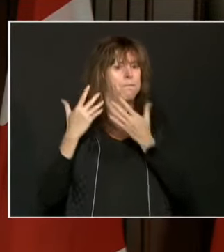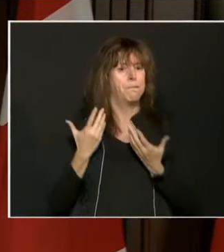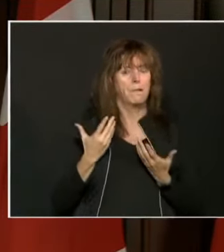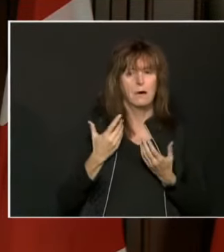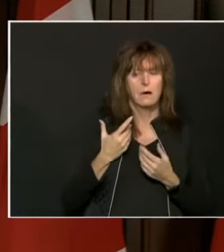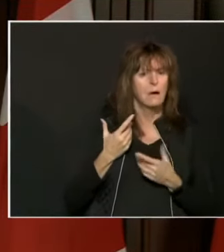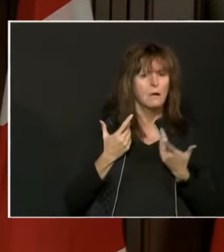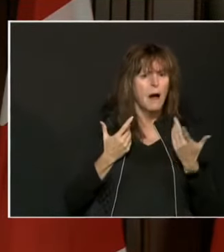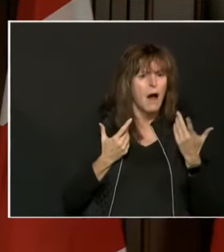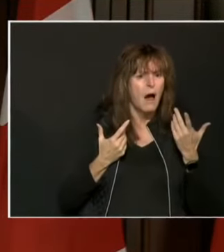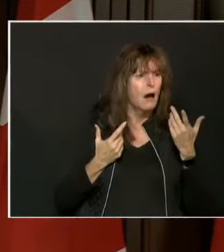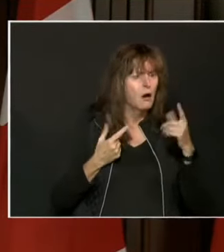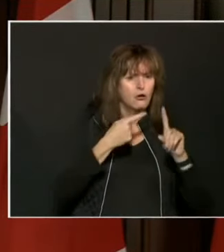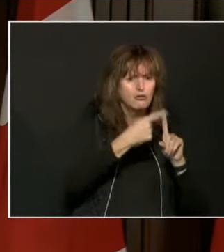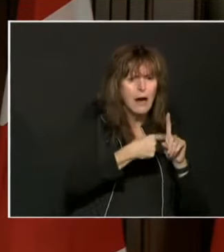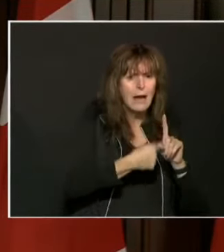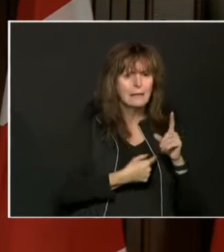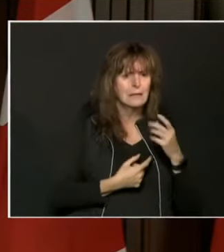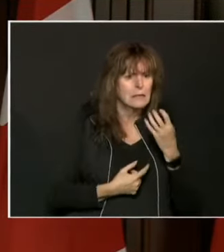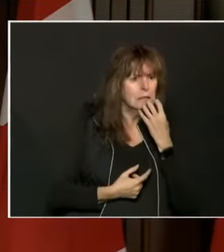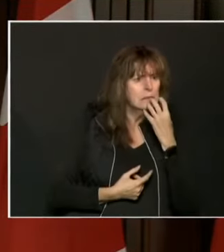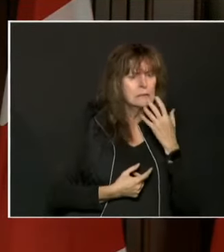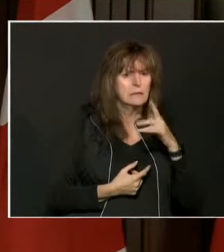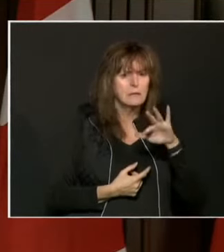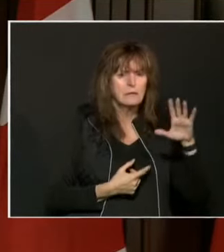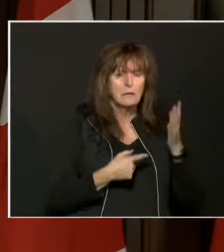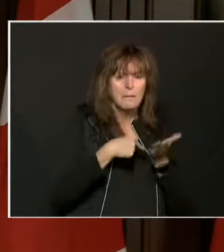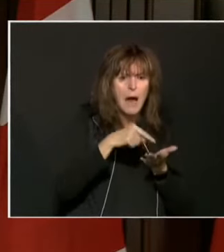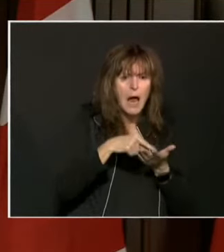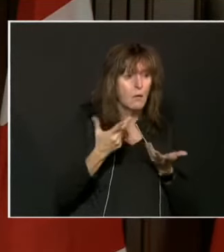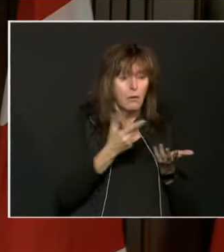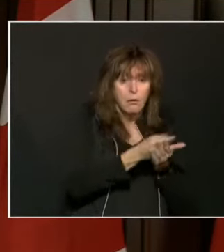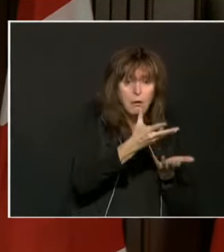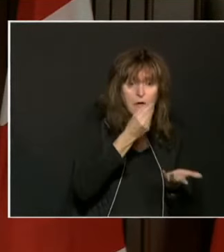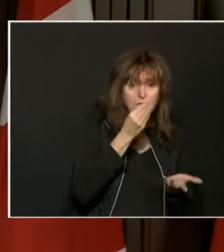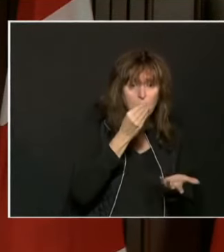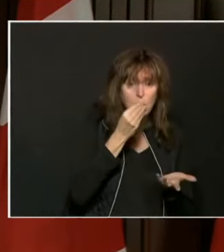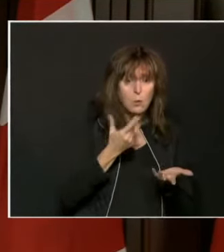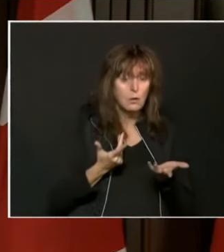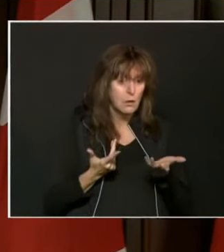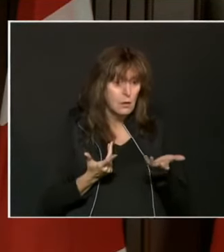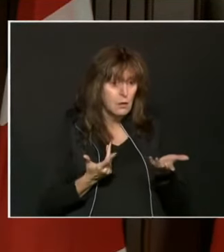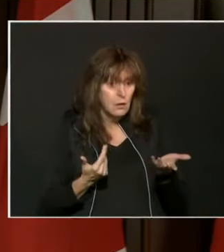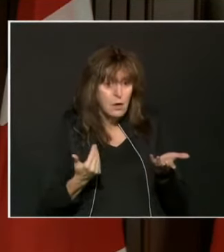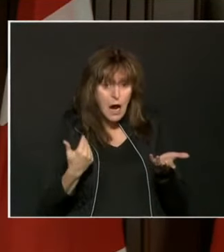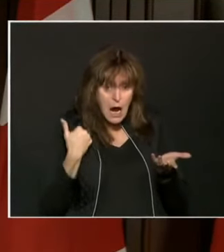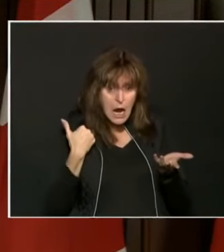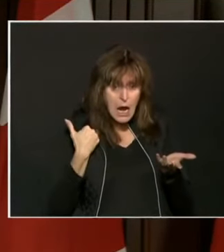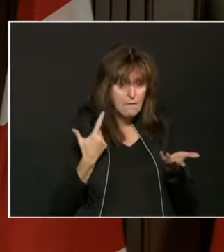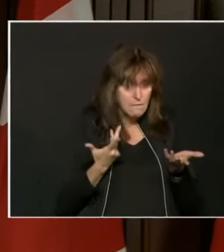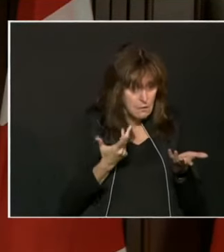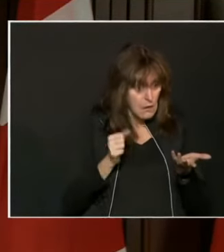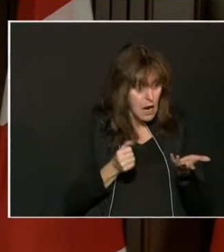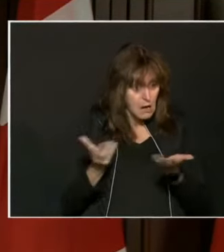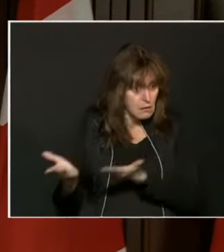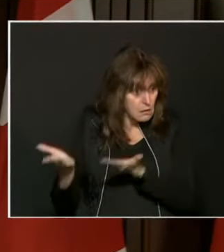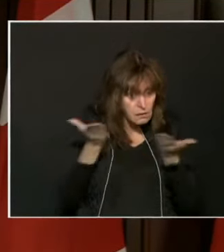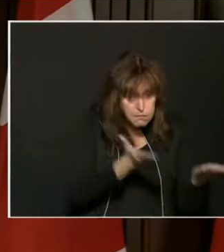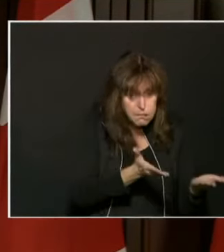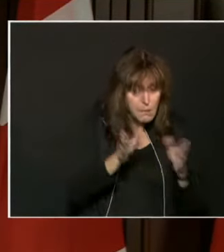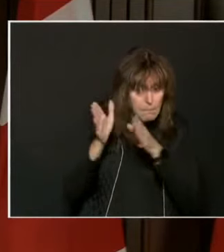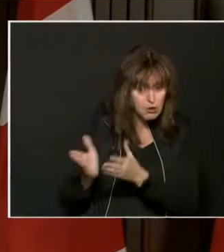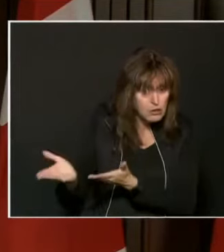and aspects related to the purchasing of necessities of food, someone to bring the food in. So there's service needs, there are functional